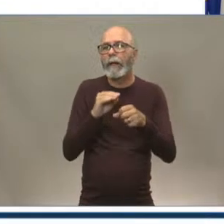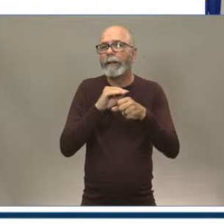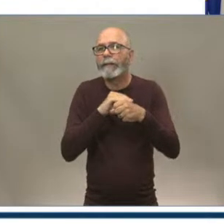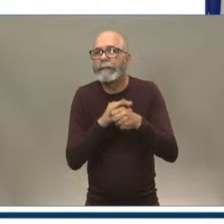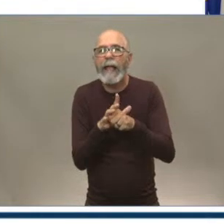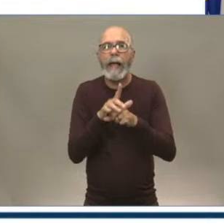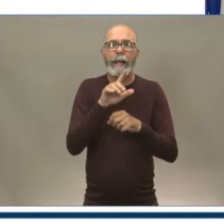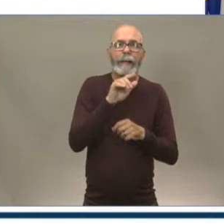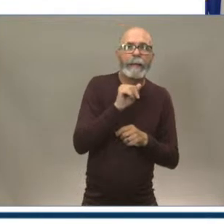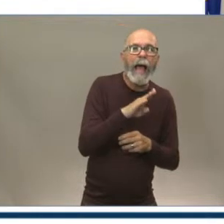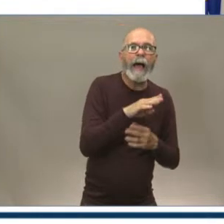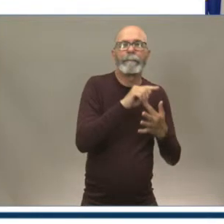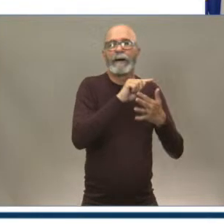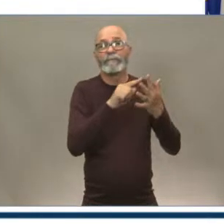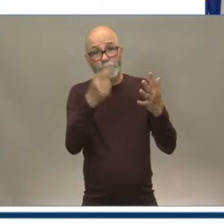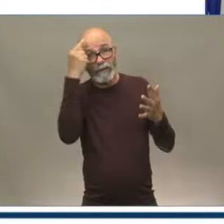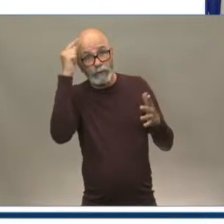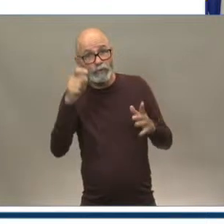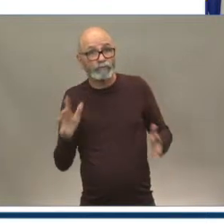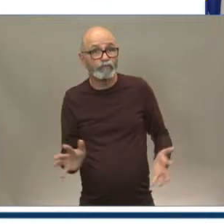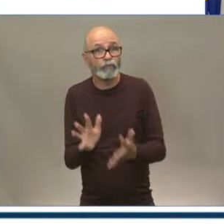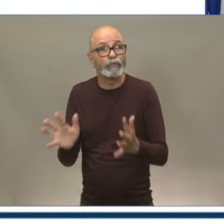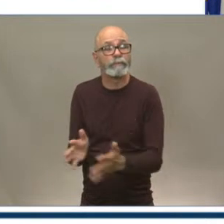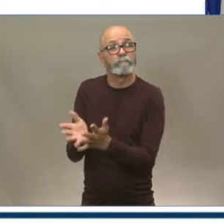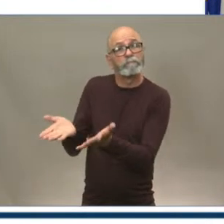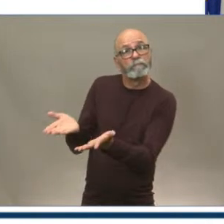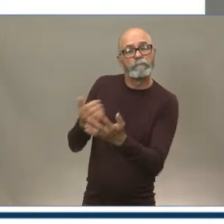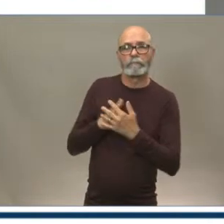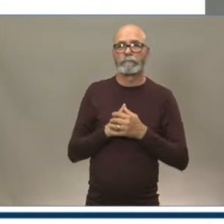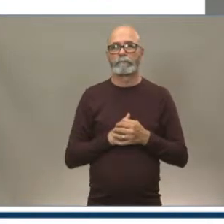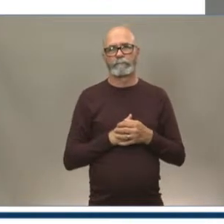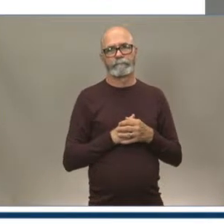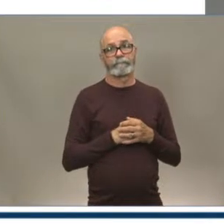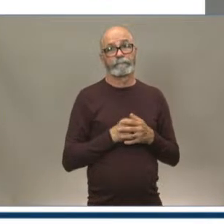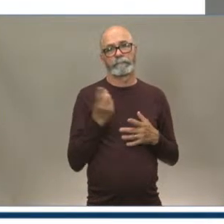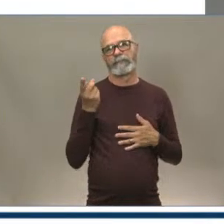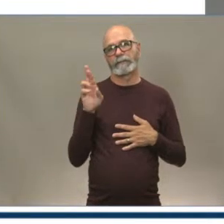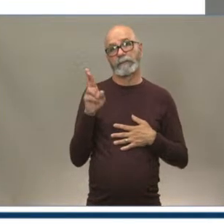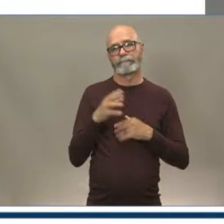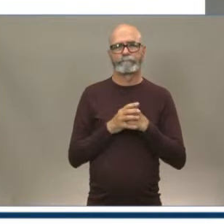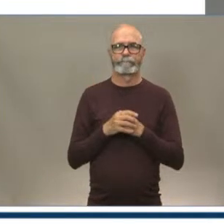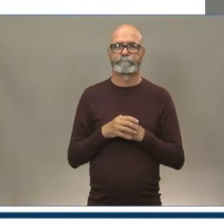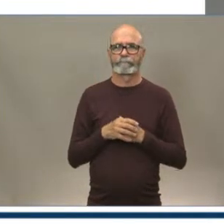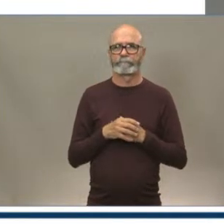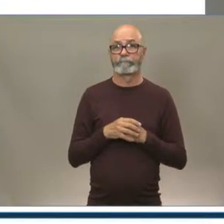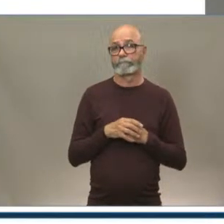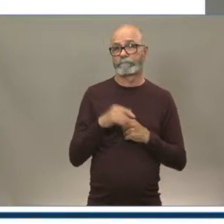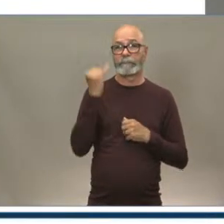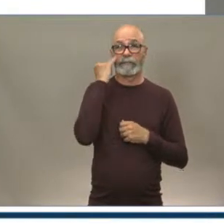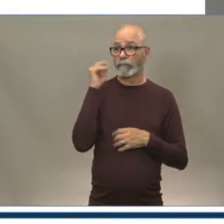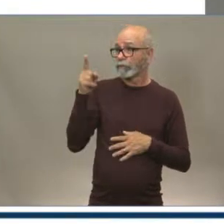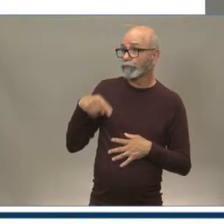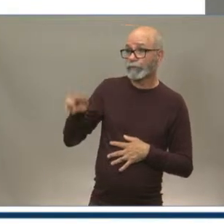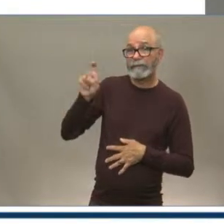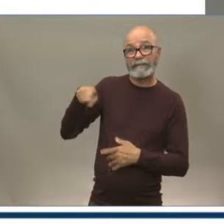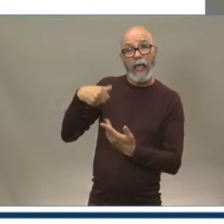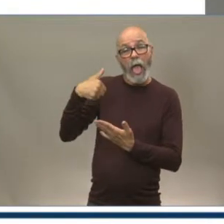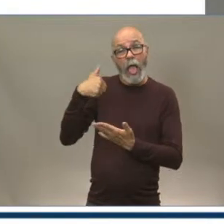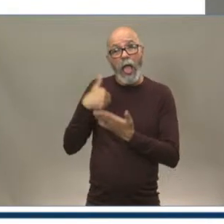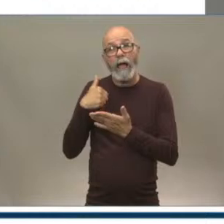asset? So I think the biggest space that we have an opportunity for people to volunteer in right now is in the